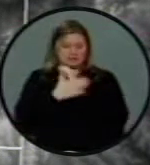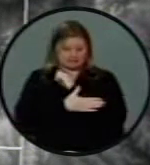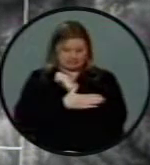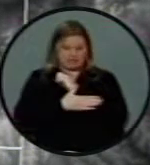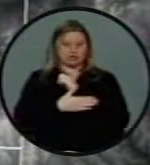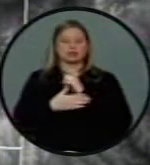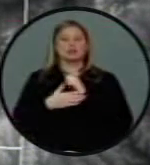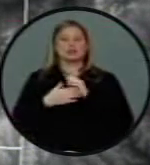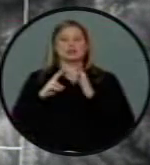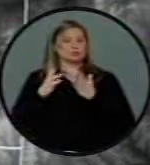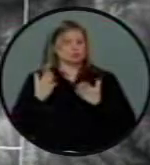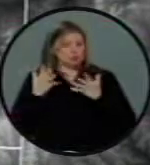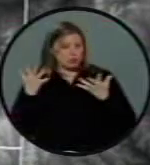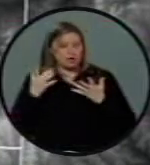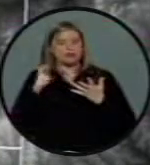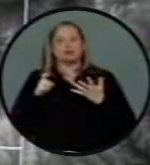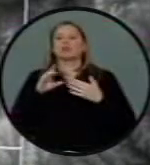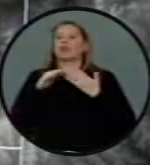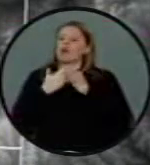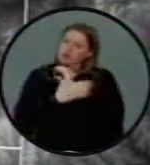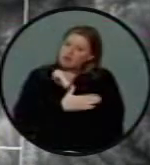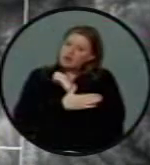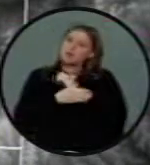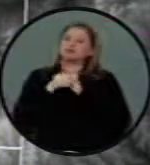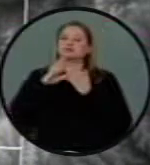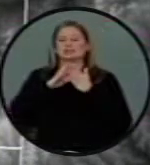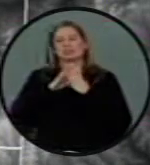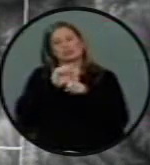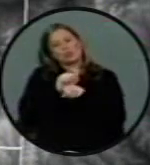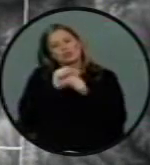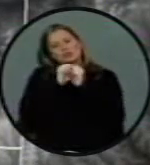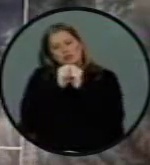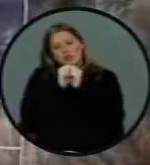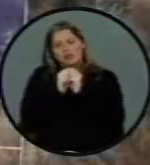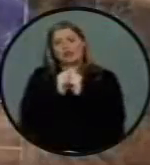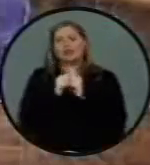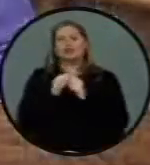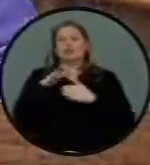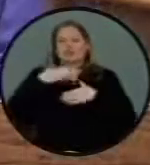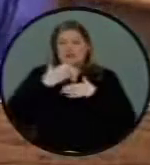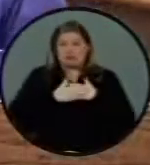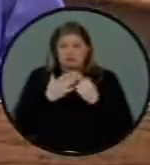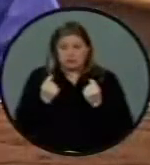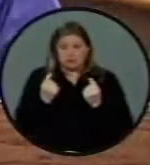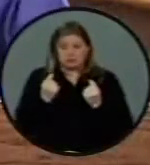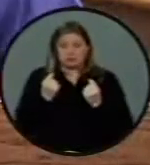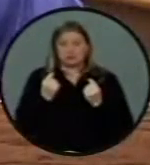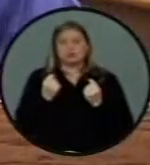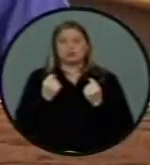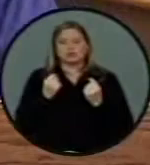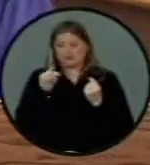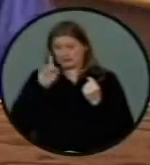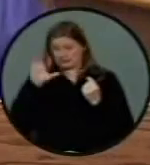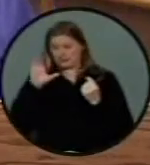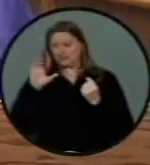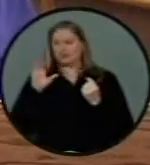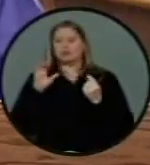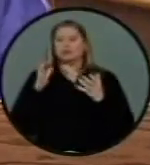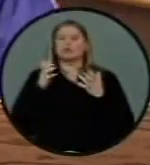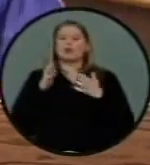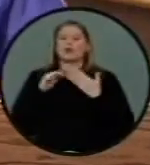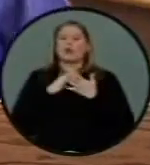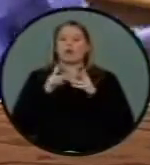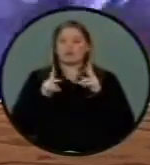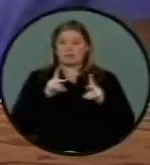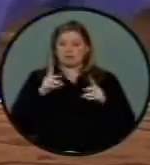which suggests the need for working together. And we did that in our tool development. And really, our next phase is trying to bring folks together